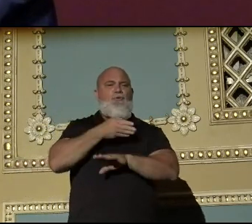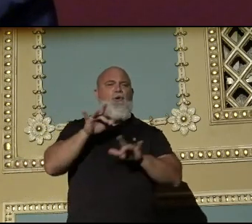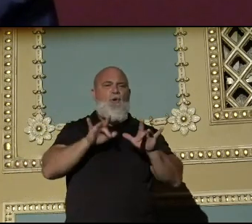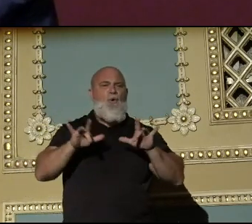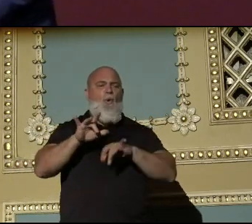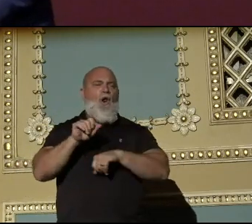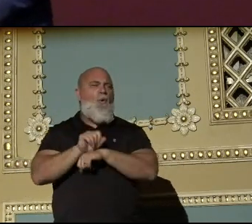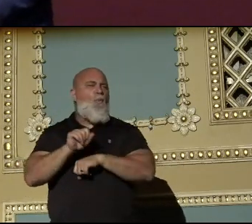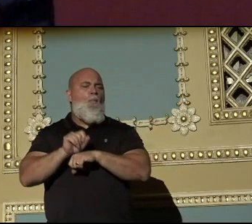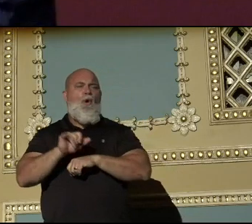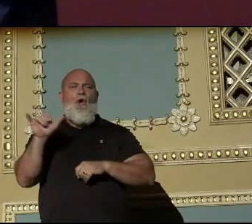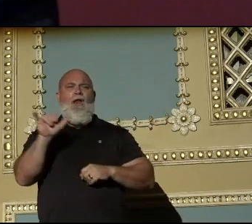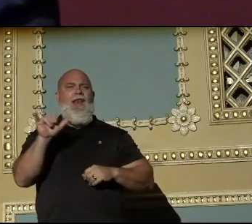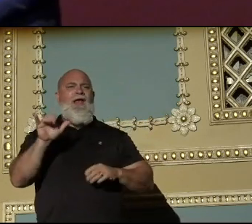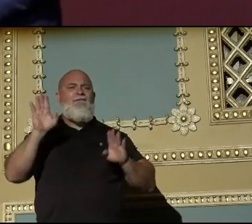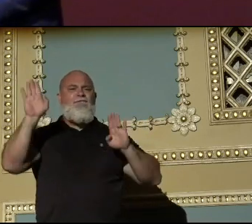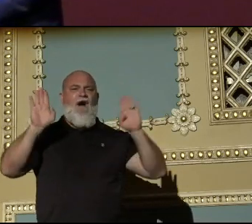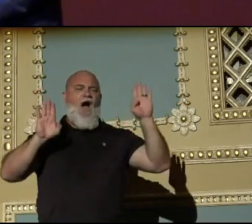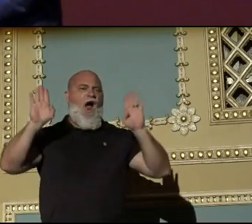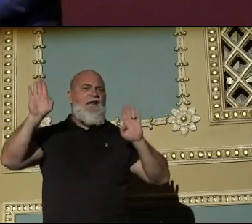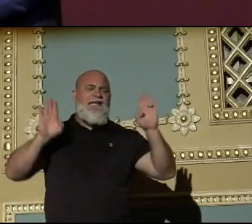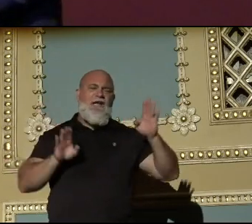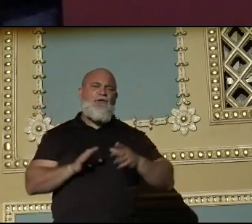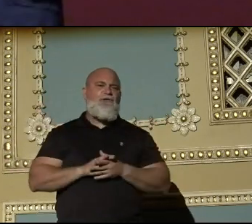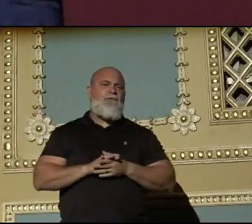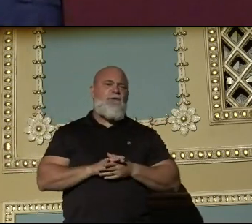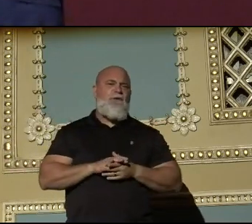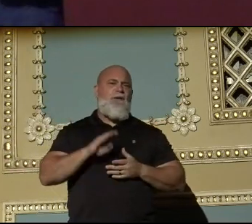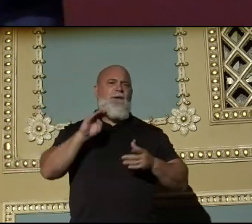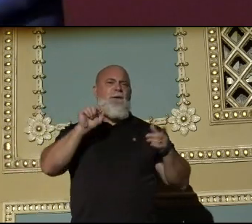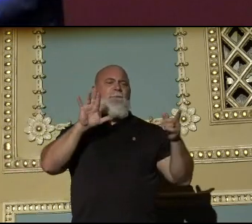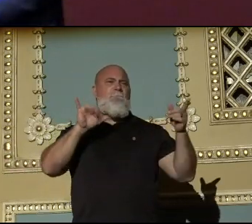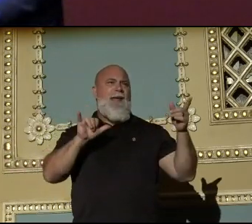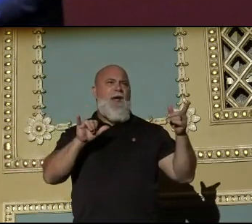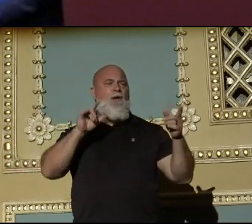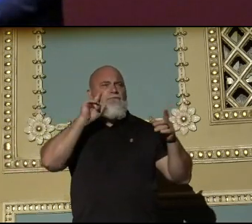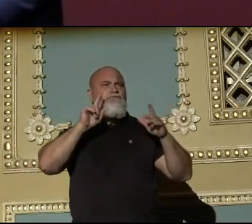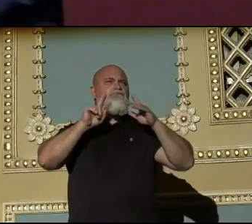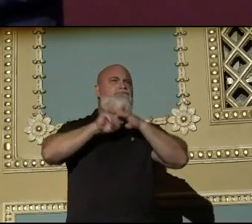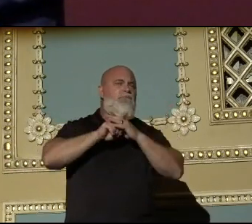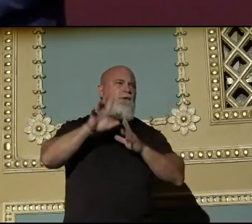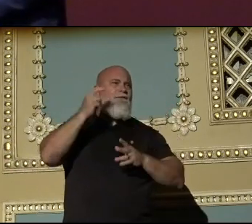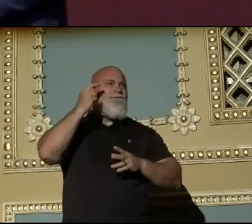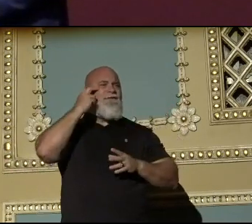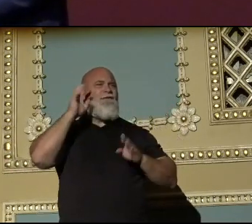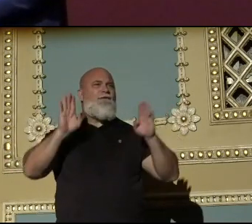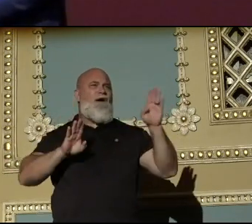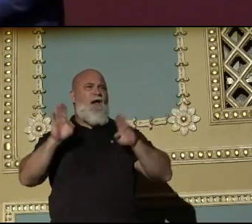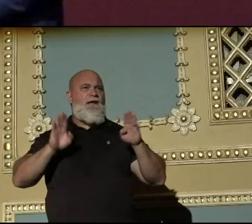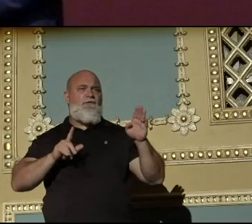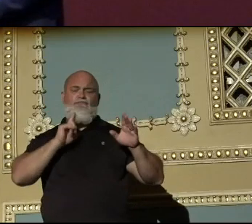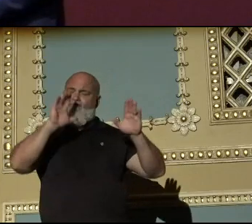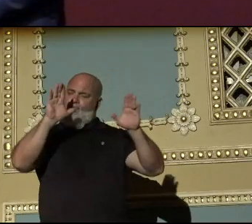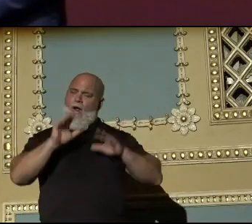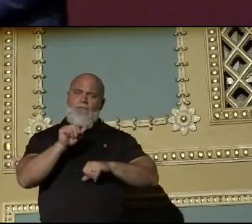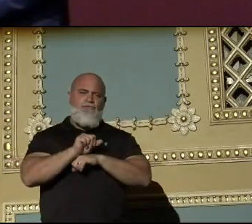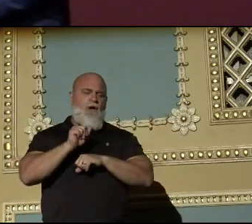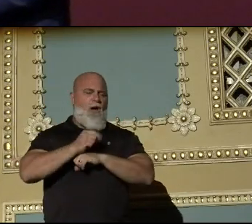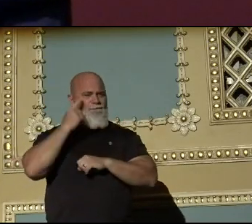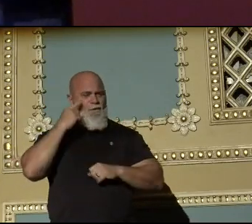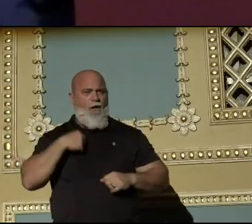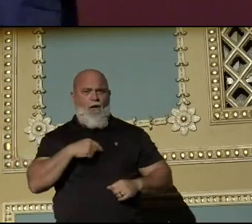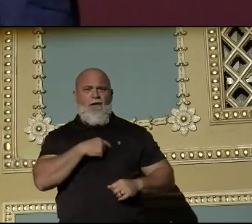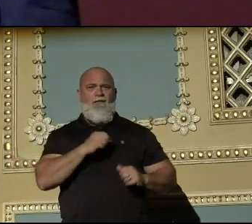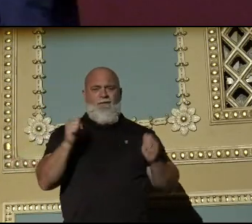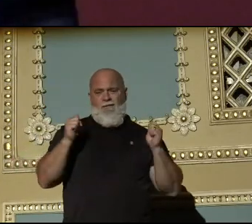work, as well as volunteers. Mary Kelm comes to mind, one of our favorite volunteers who's done a great job for us,